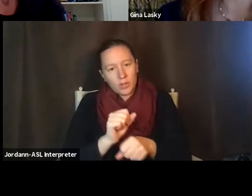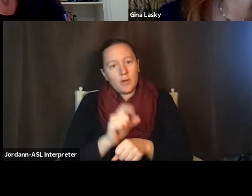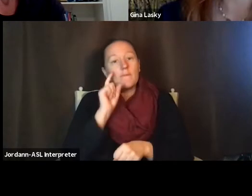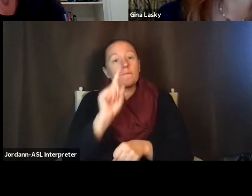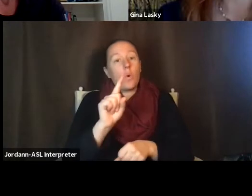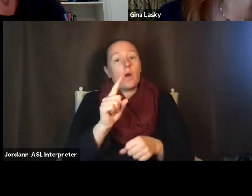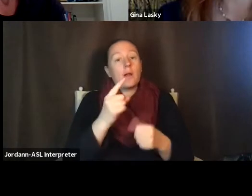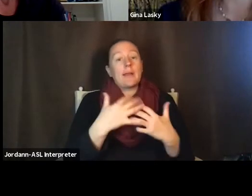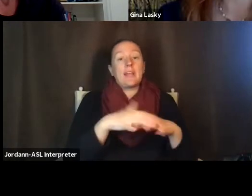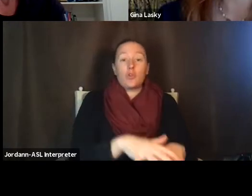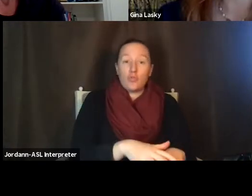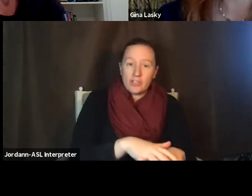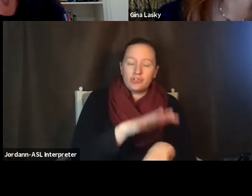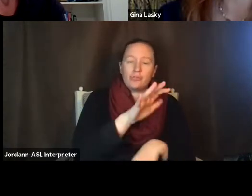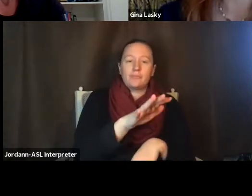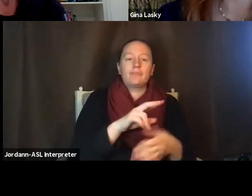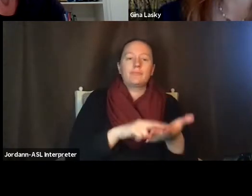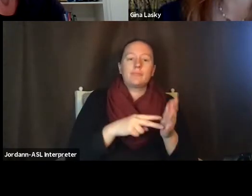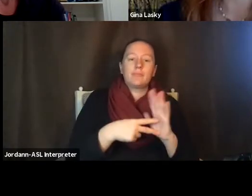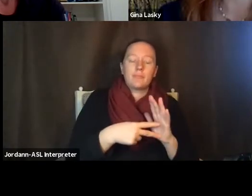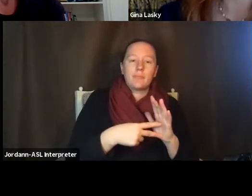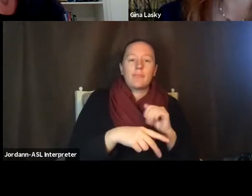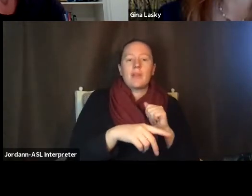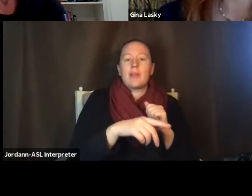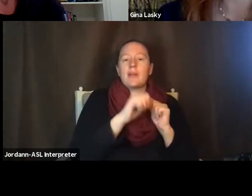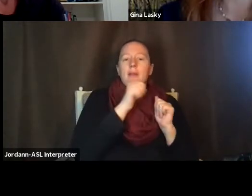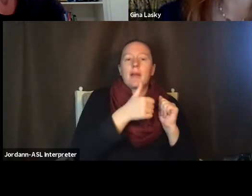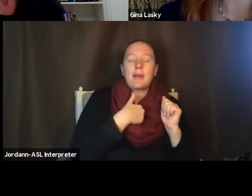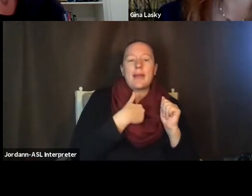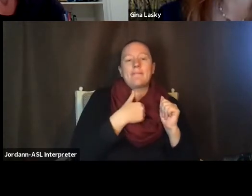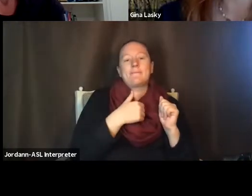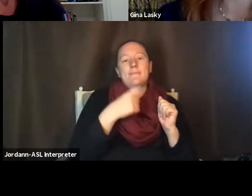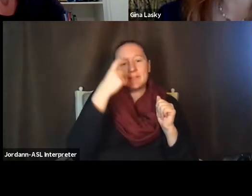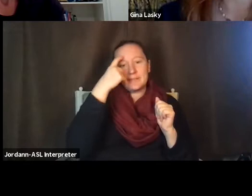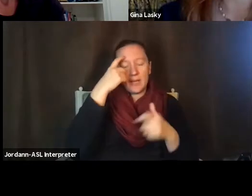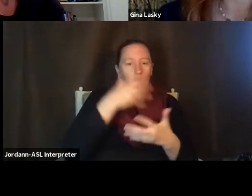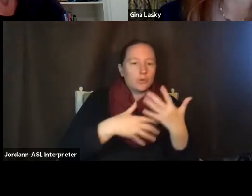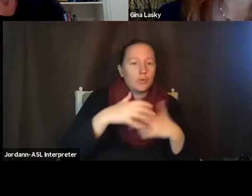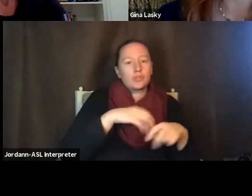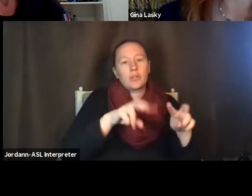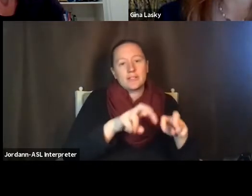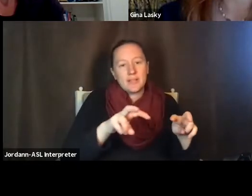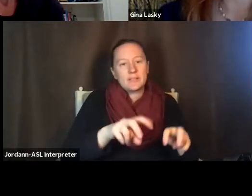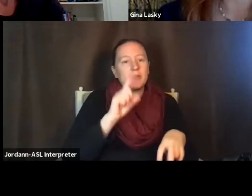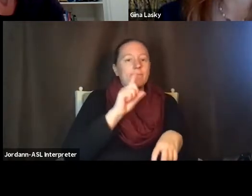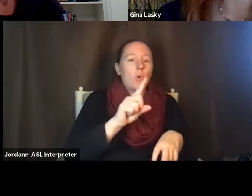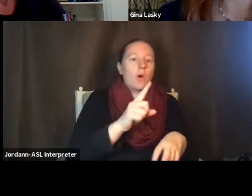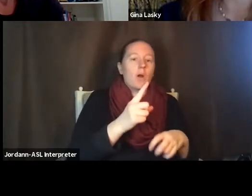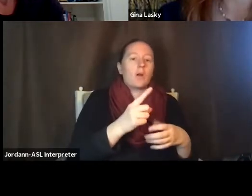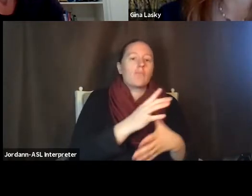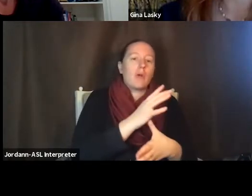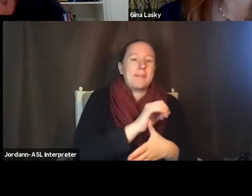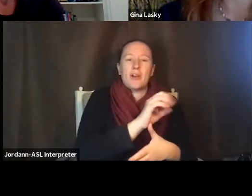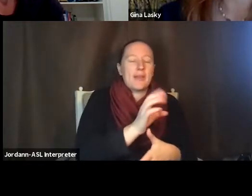integration. So doing things like not having a psychosocial assessment or service plan required for integrated care primary care settings, where it just isn't a very good